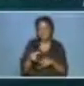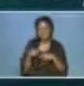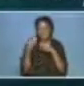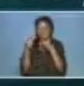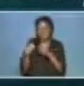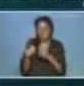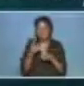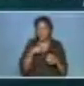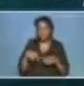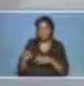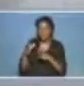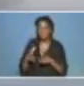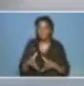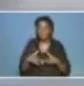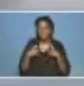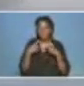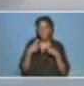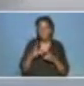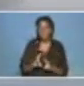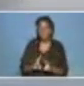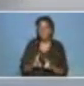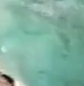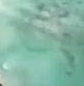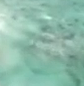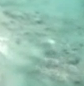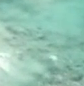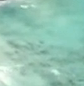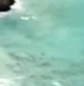the country's warm winter temperatures.